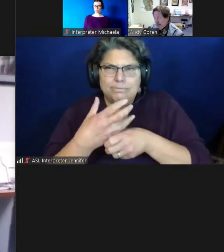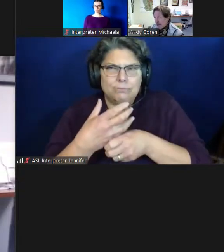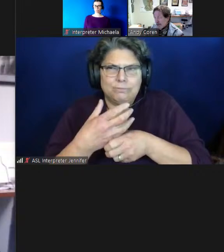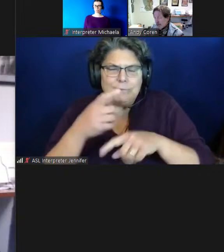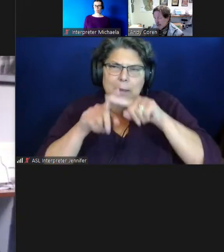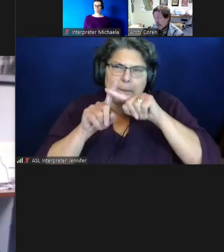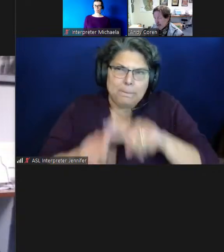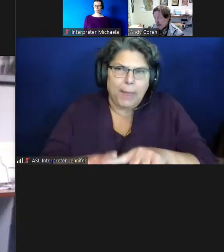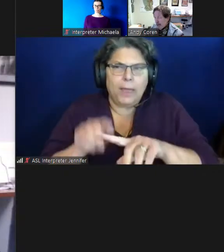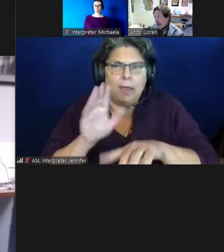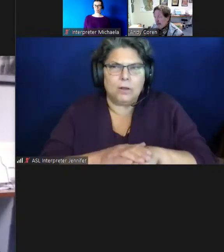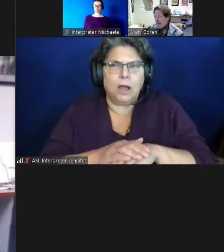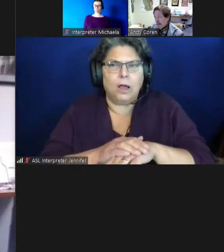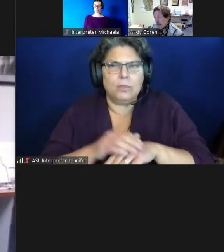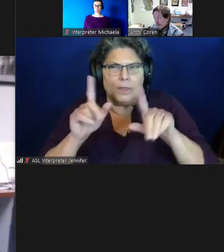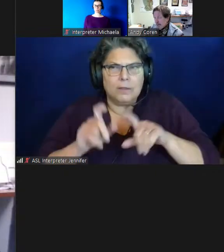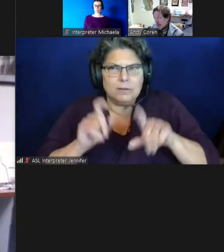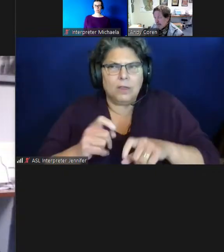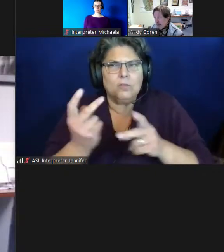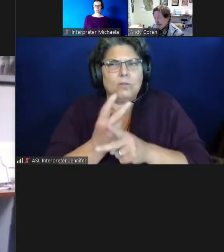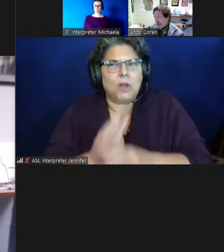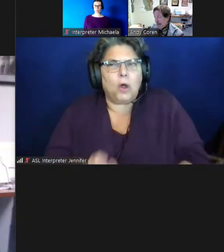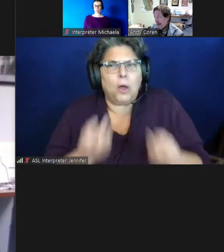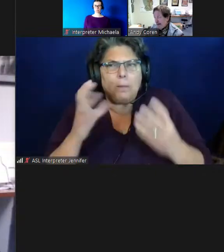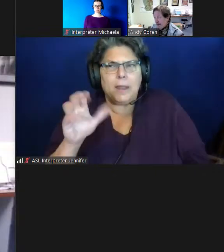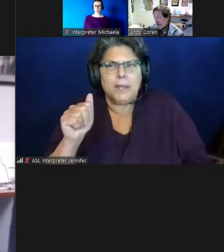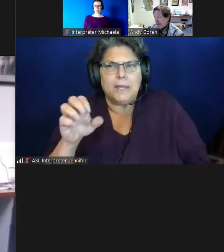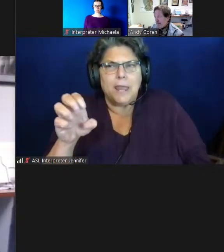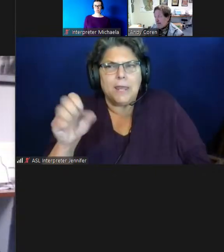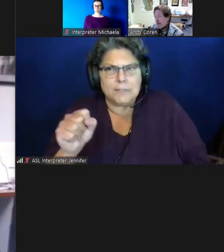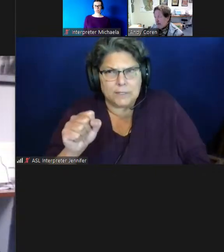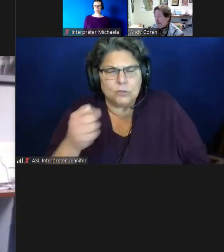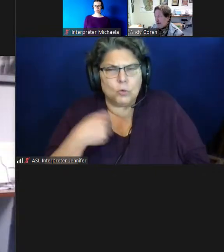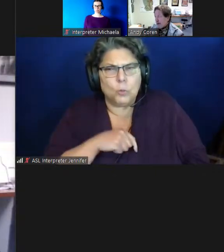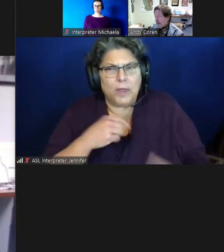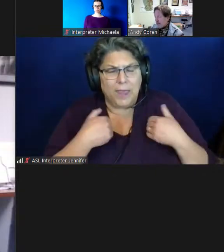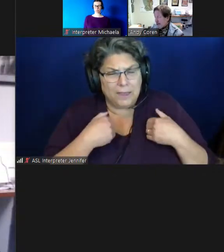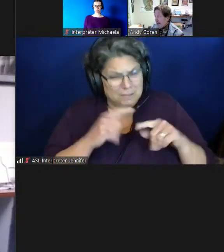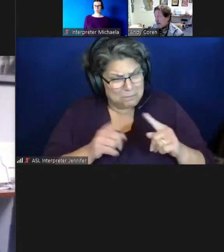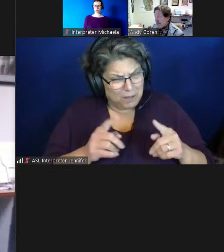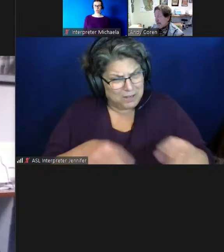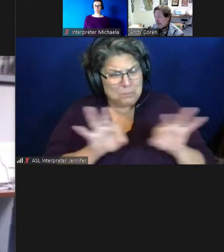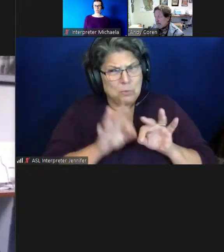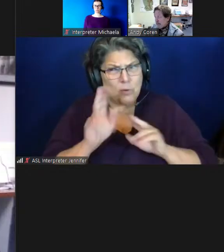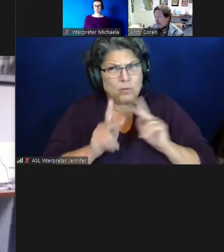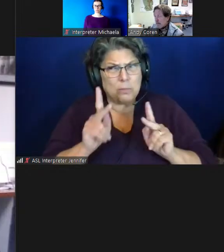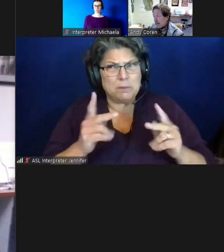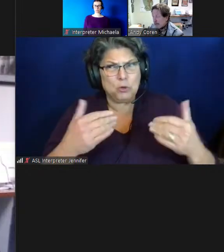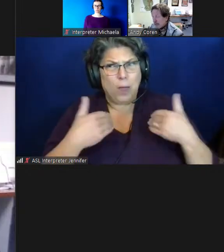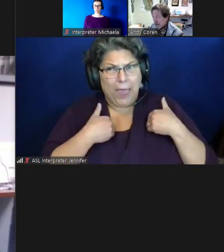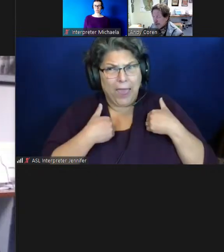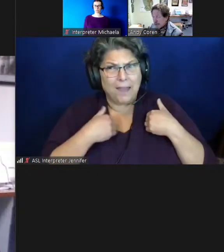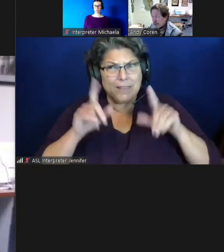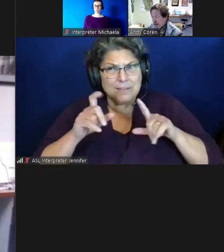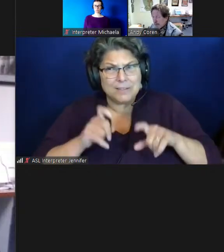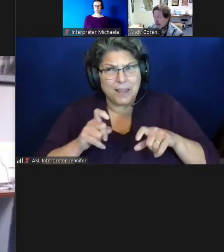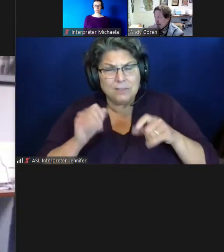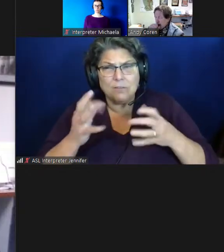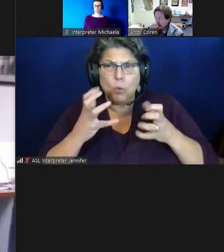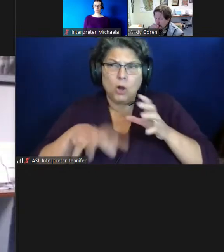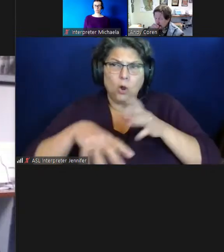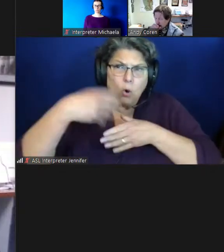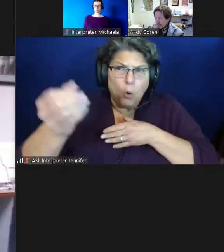case rates and that sort of thing. But it is important for people to have them when they're trying to get out and do their usual